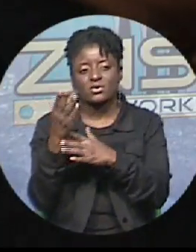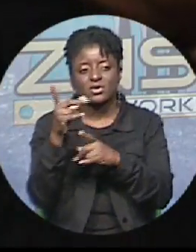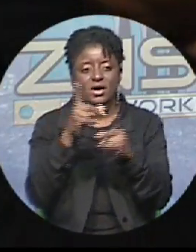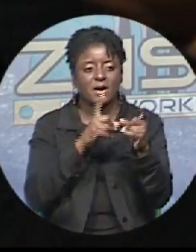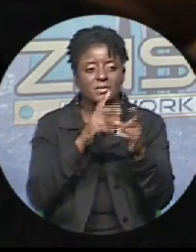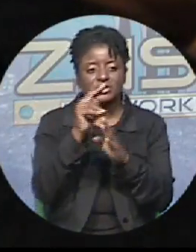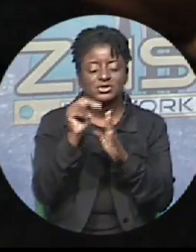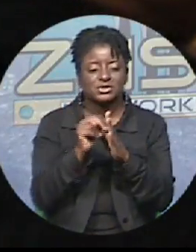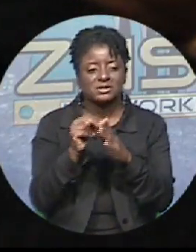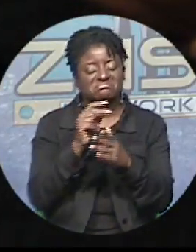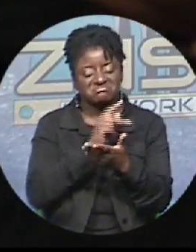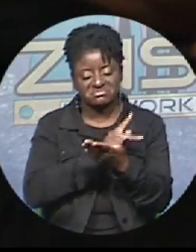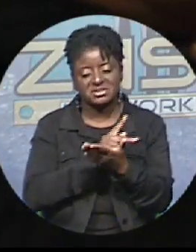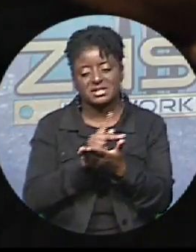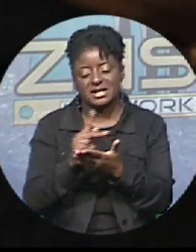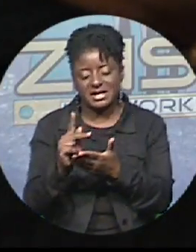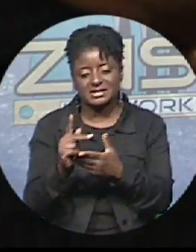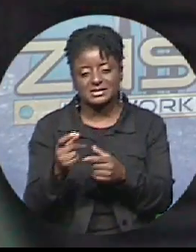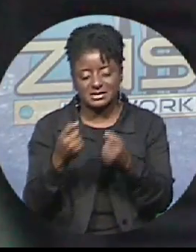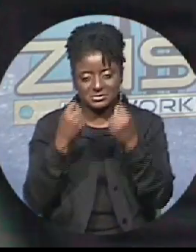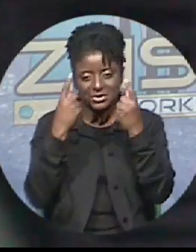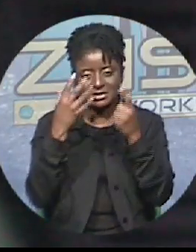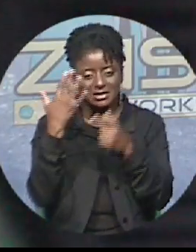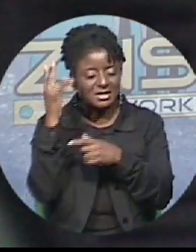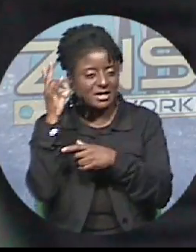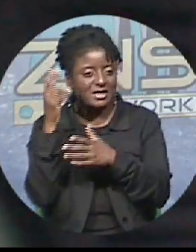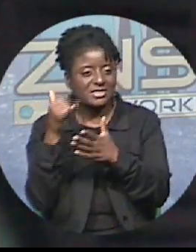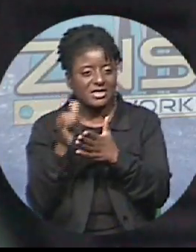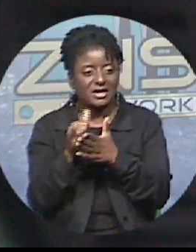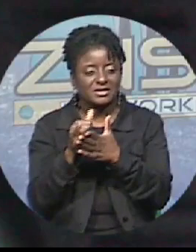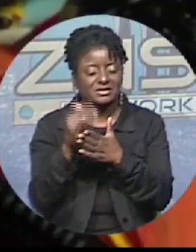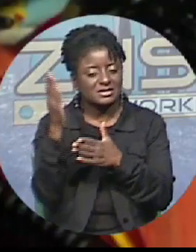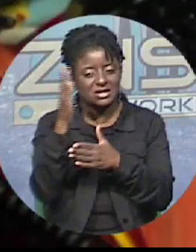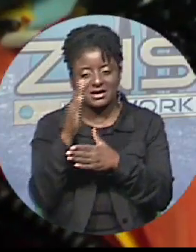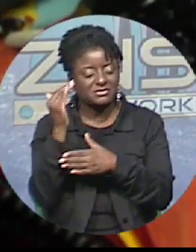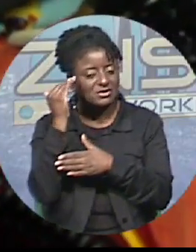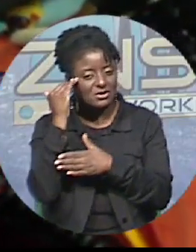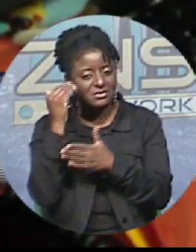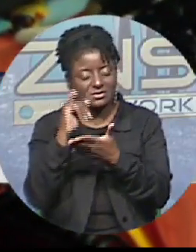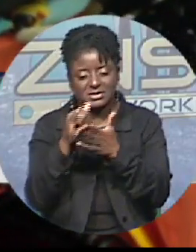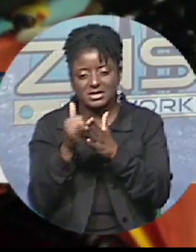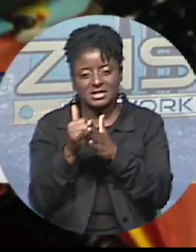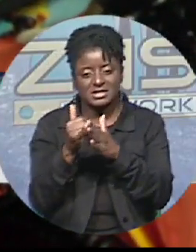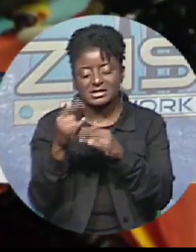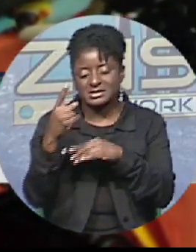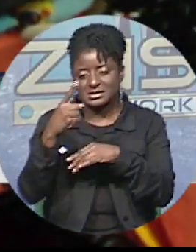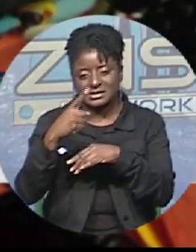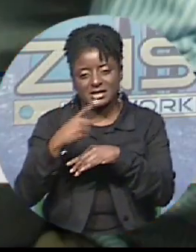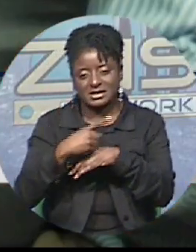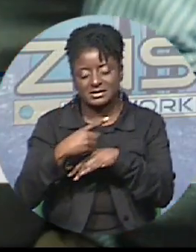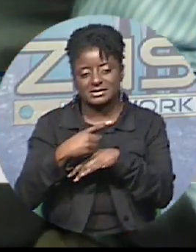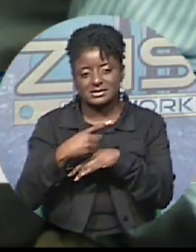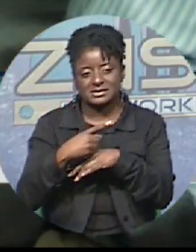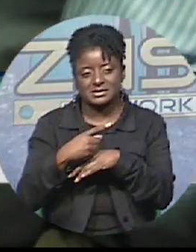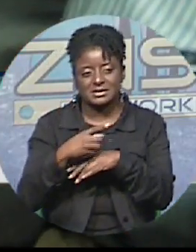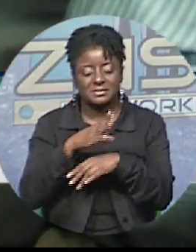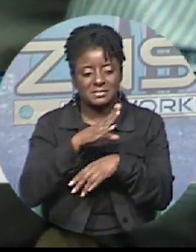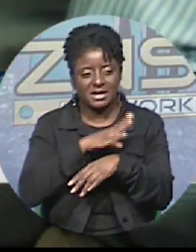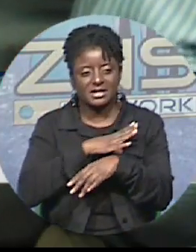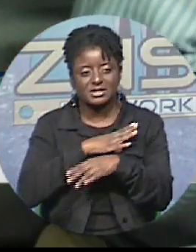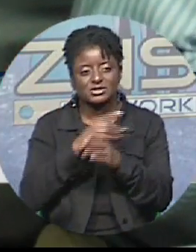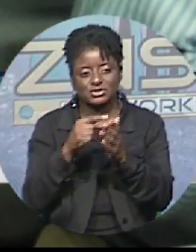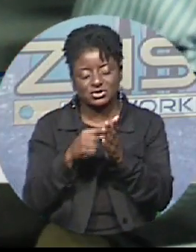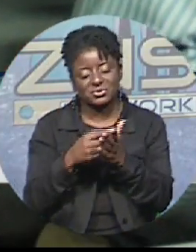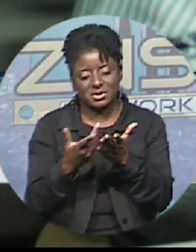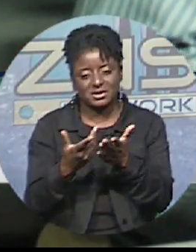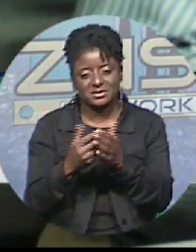I am pleasantly surprised to hear that, but you never know these days. The underdog surprises you sometimes, and Betty is showing that she